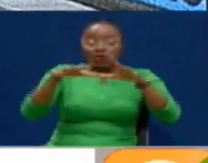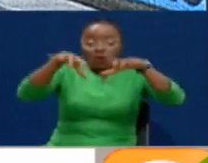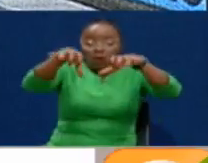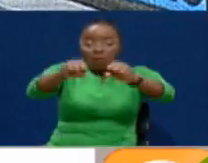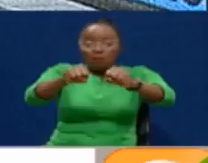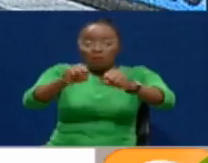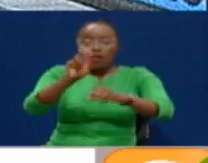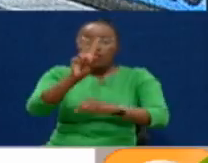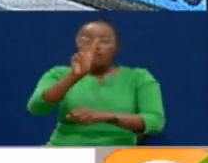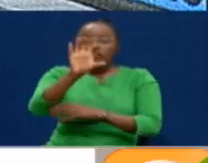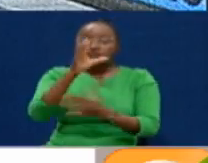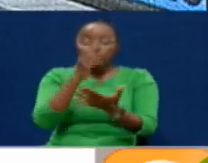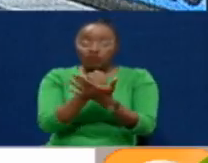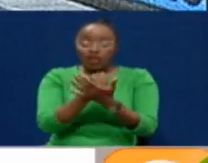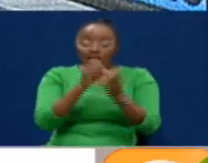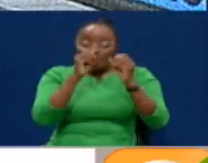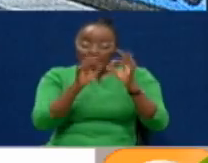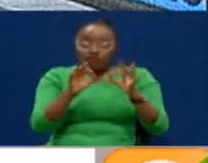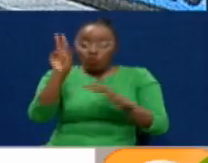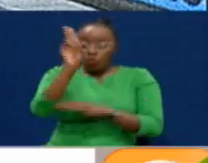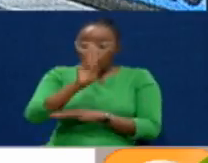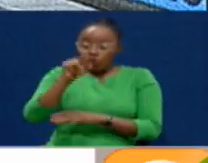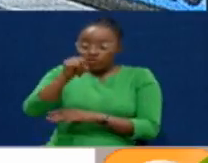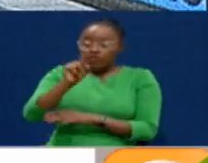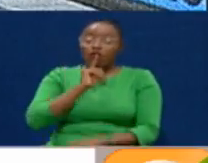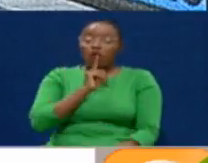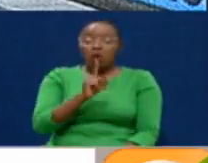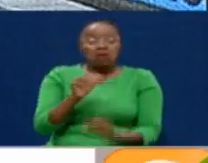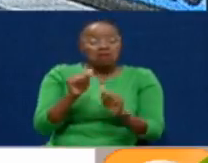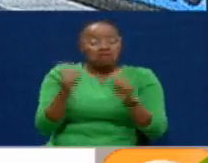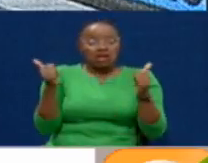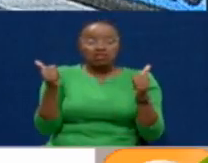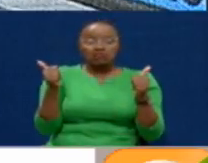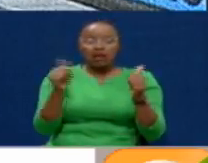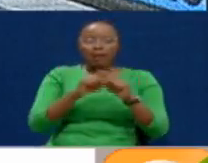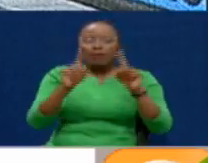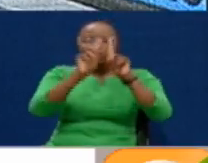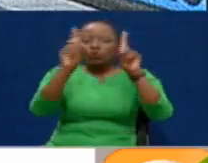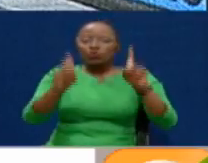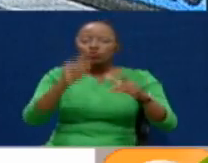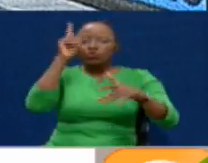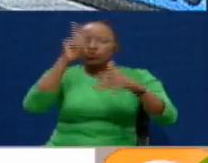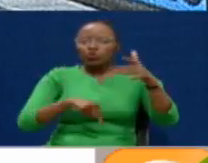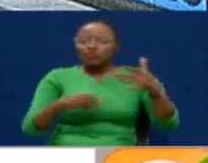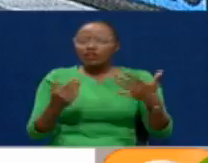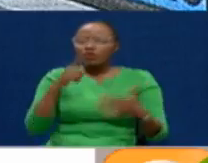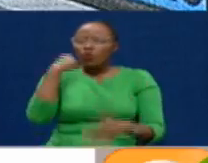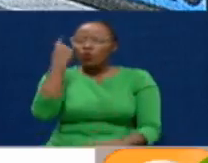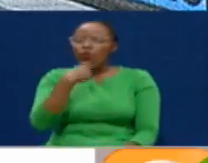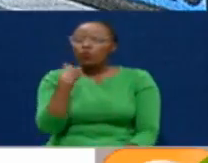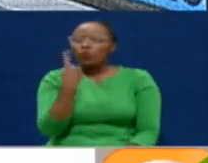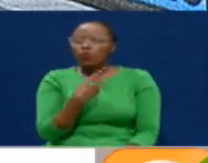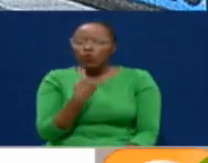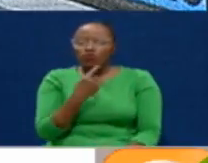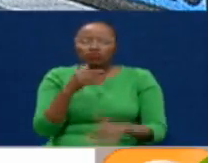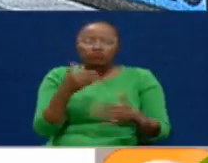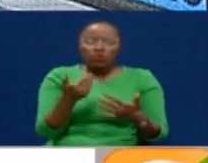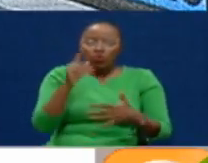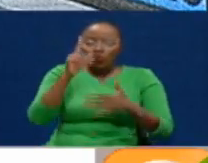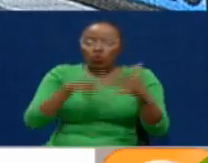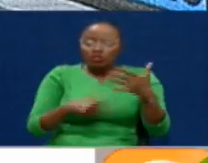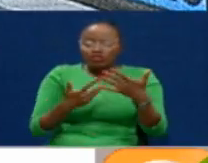office unless President Uhuru Kenyatta directs. So, the question we're asking is, who or what